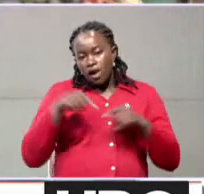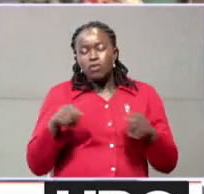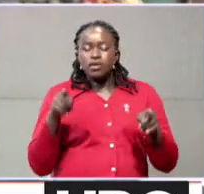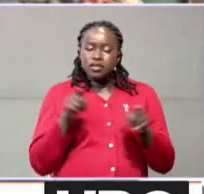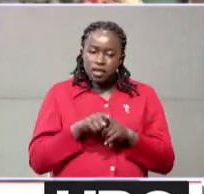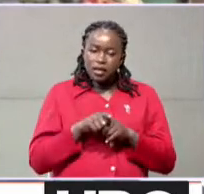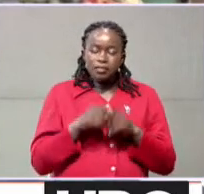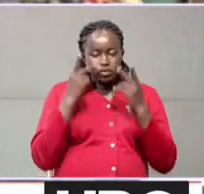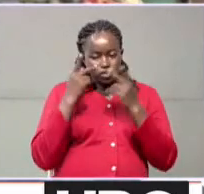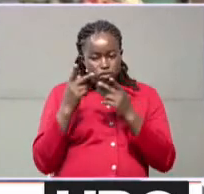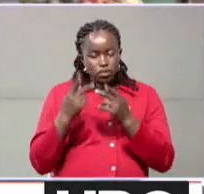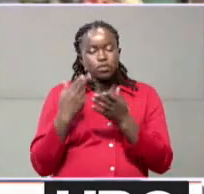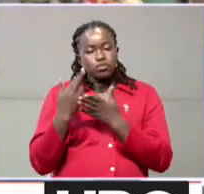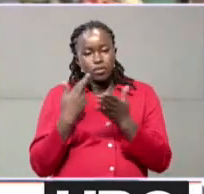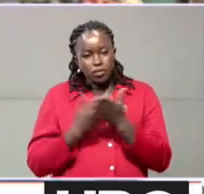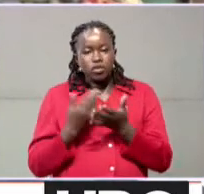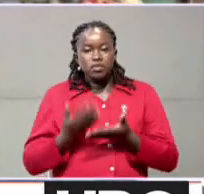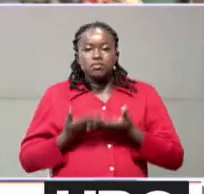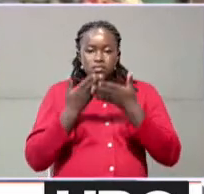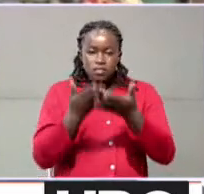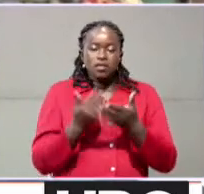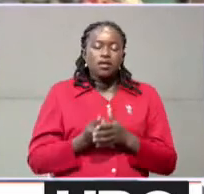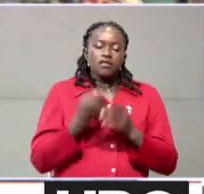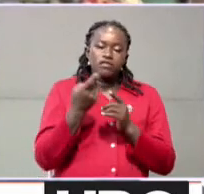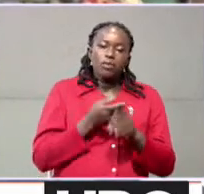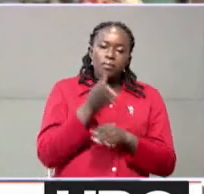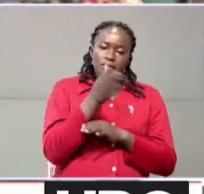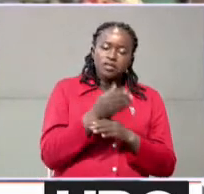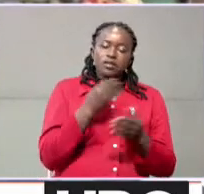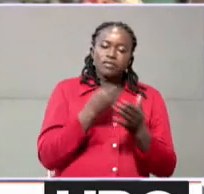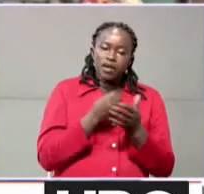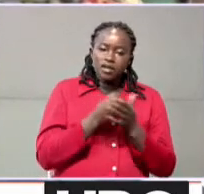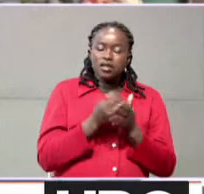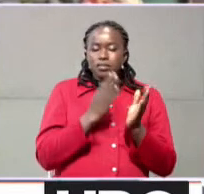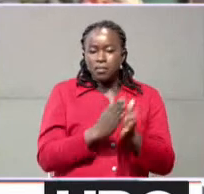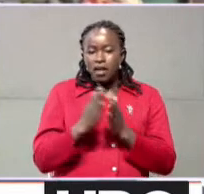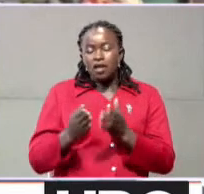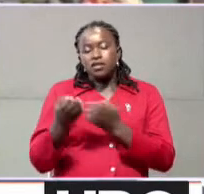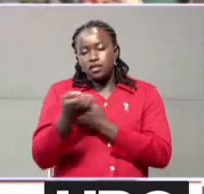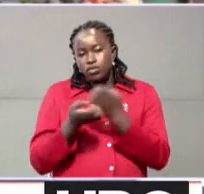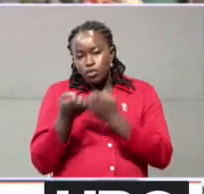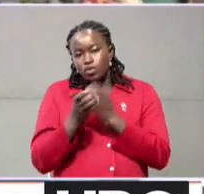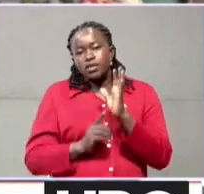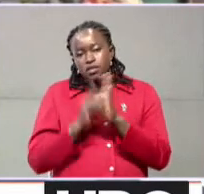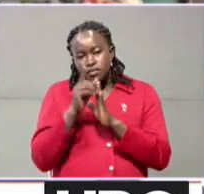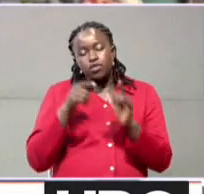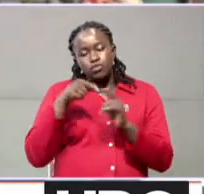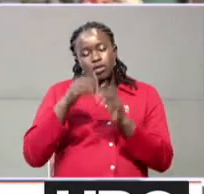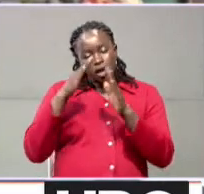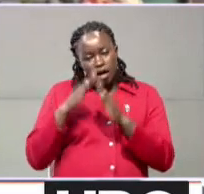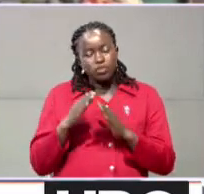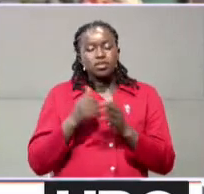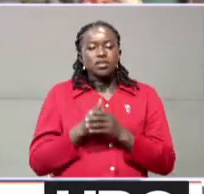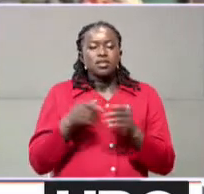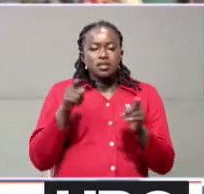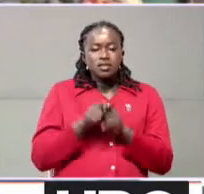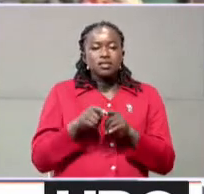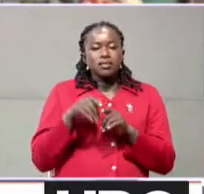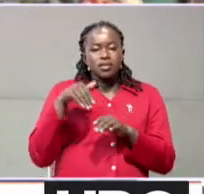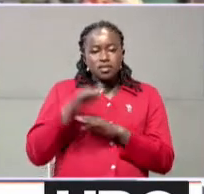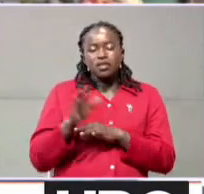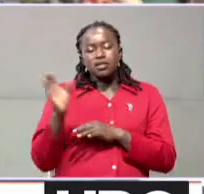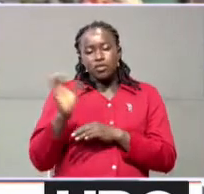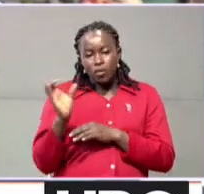consideration the report presented by the minister of finance planning and economic development to the house and he referred to the committee on